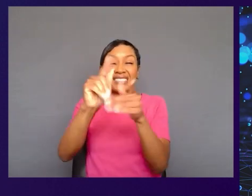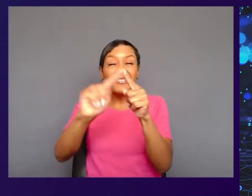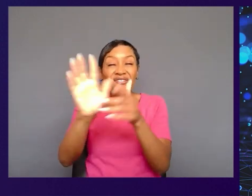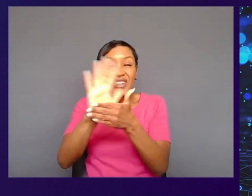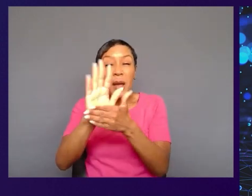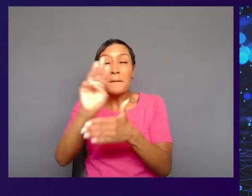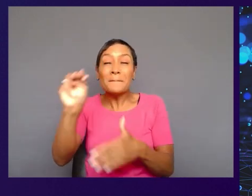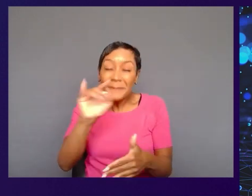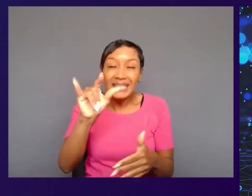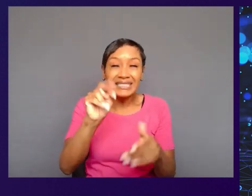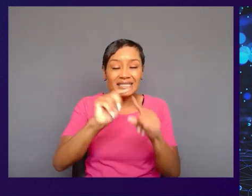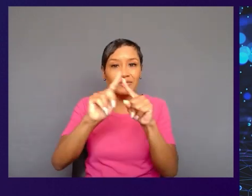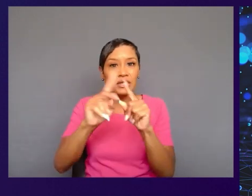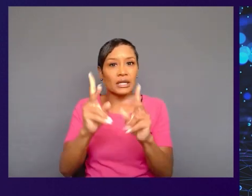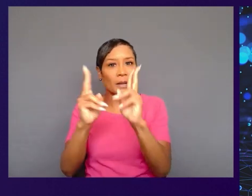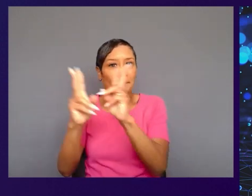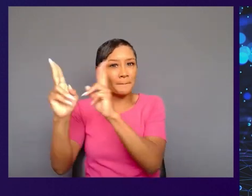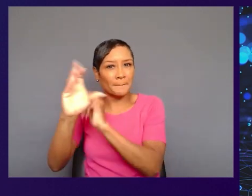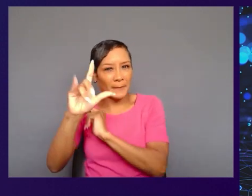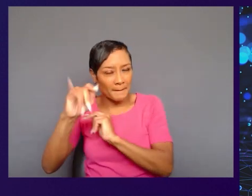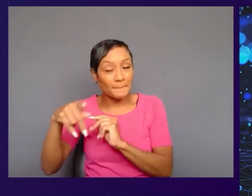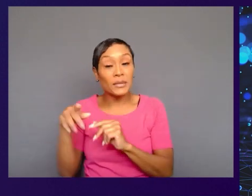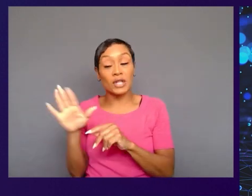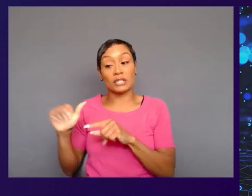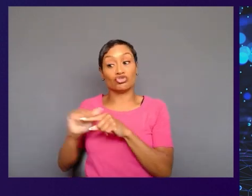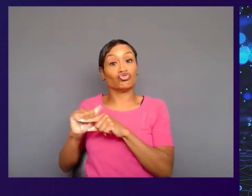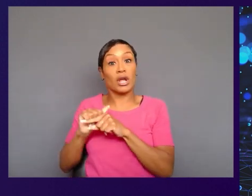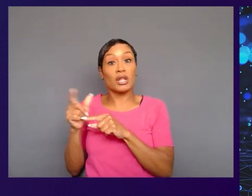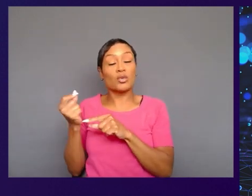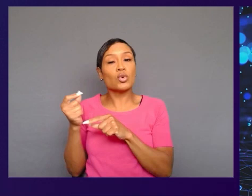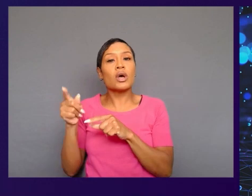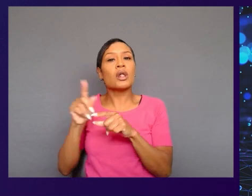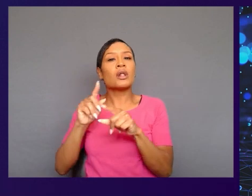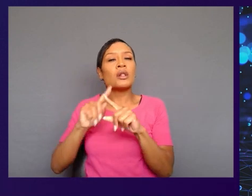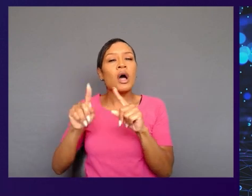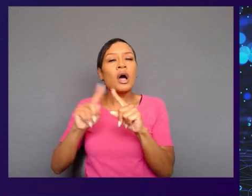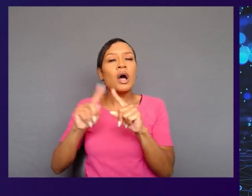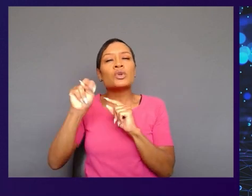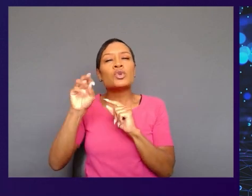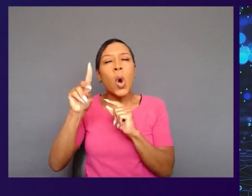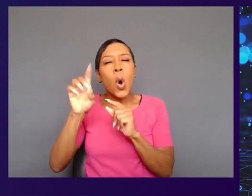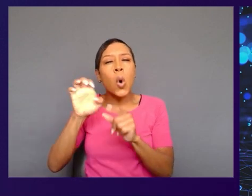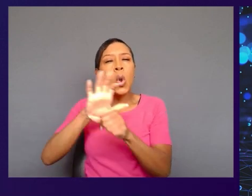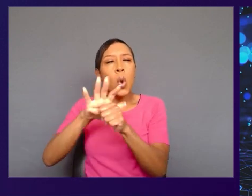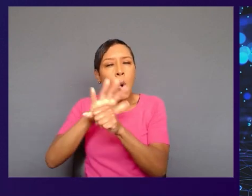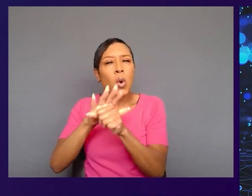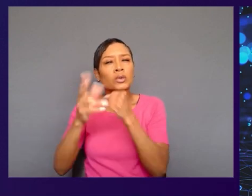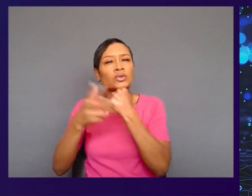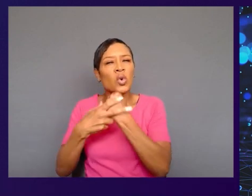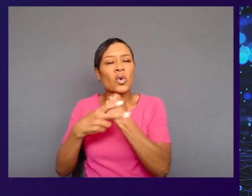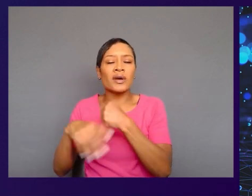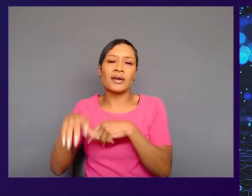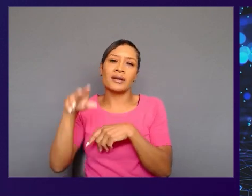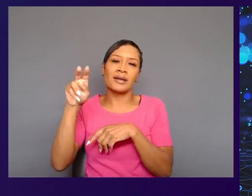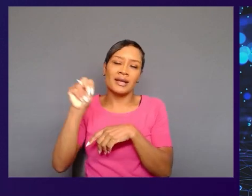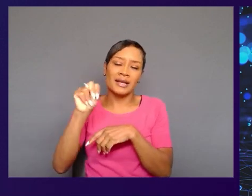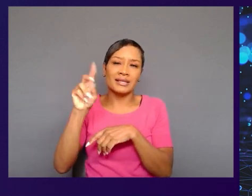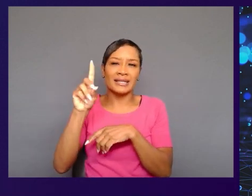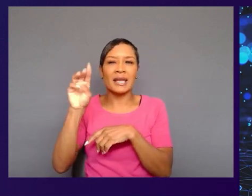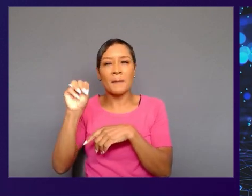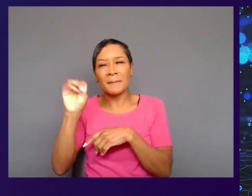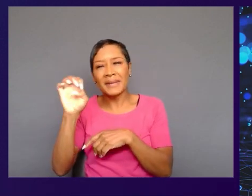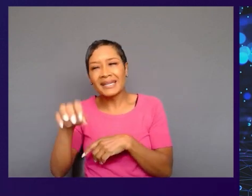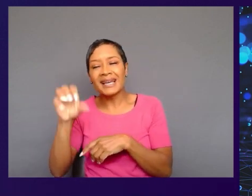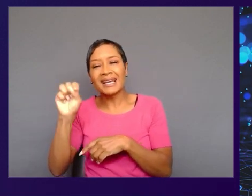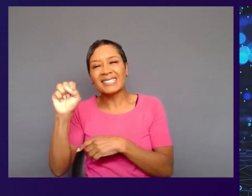of clips. So in their training environment, they were using a lot of node local storage, right? NVMe and SSD to